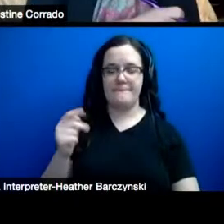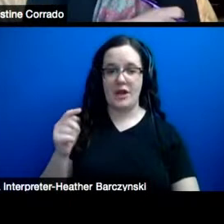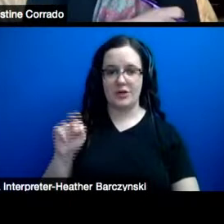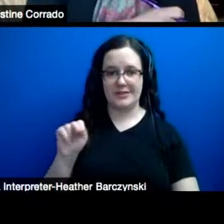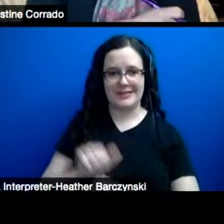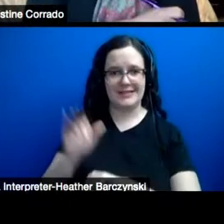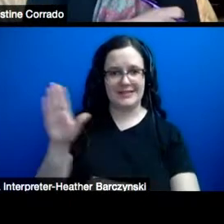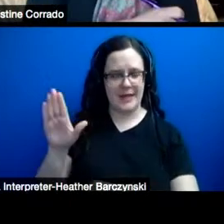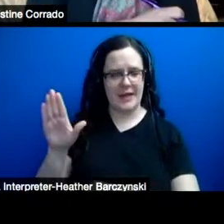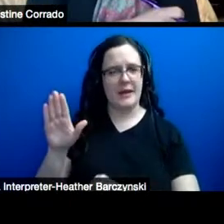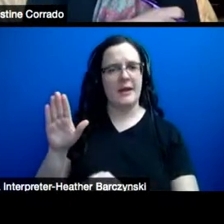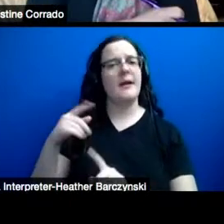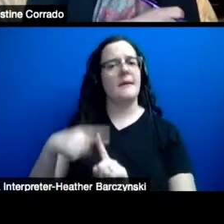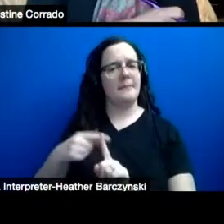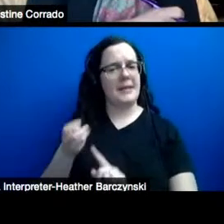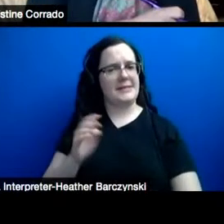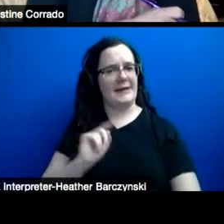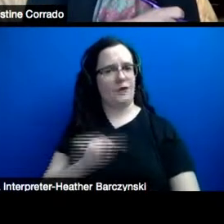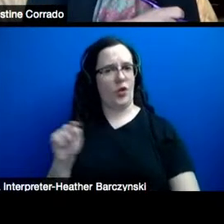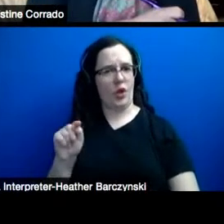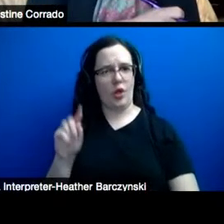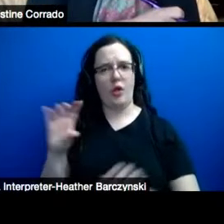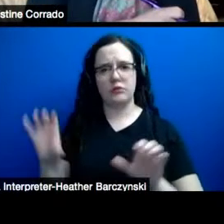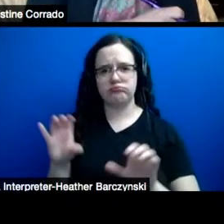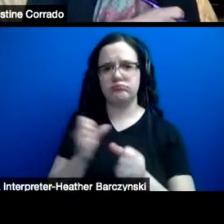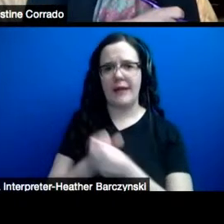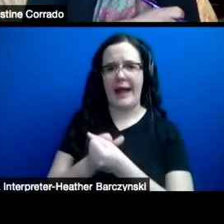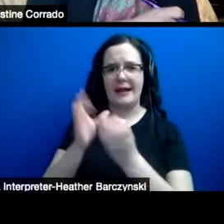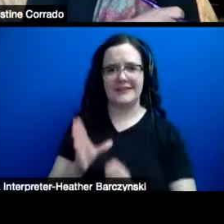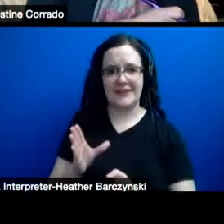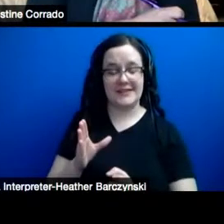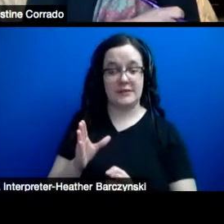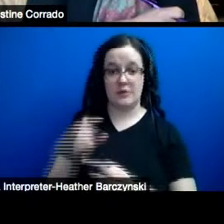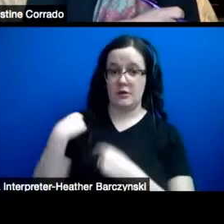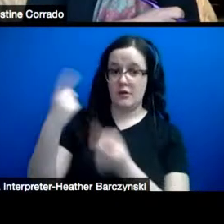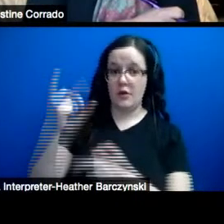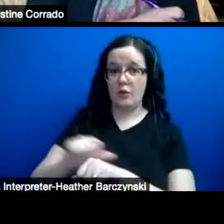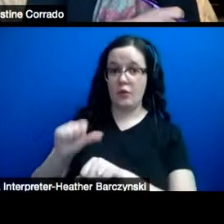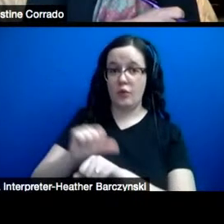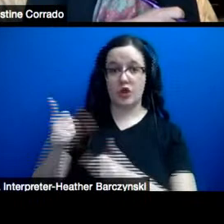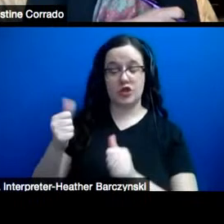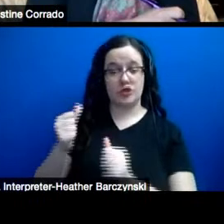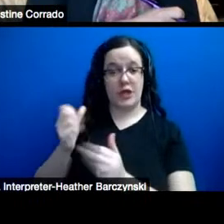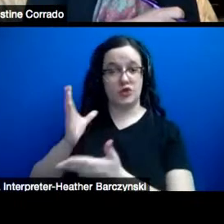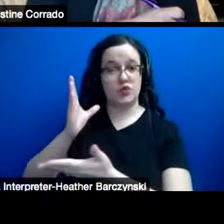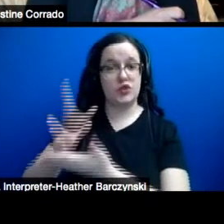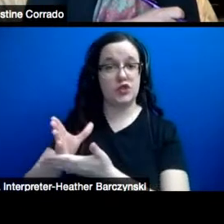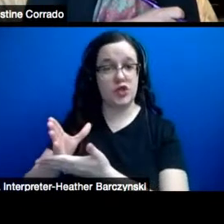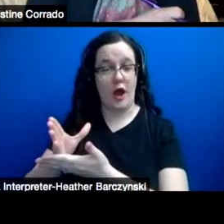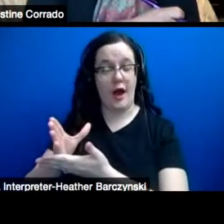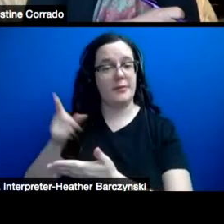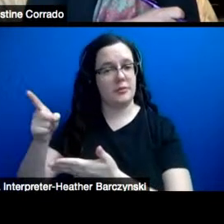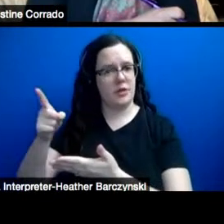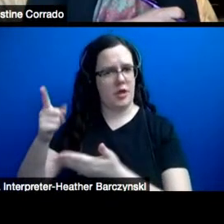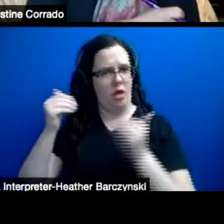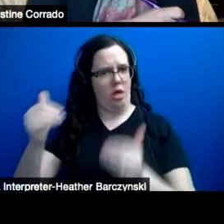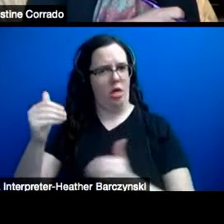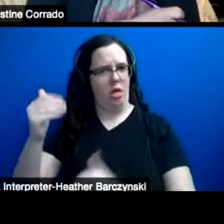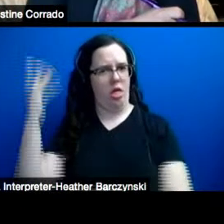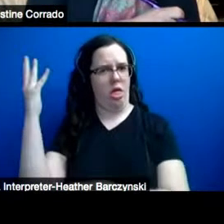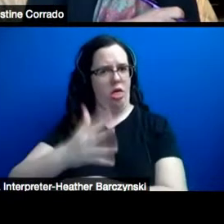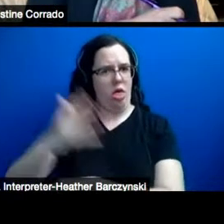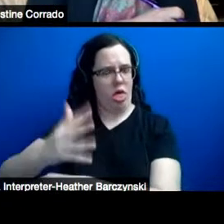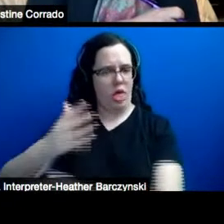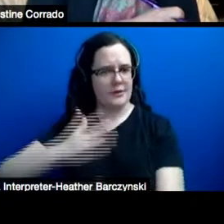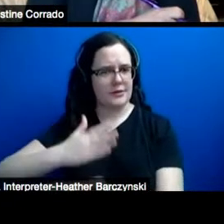of the activists that have worked to try to stop the clear cutting of the canal. I appreciate the